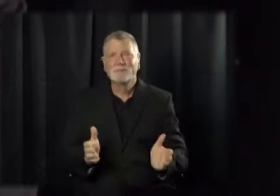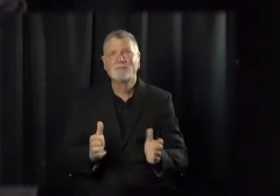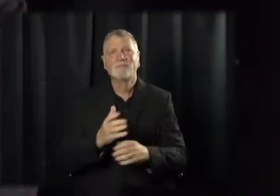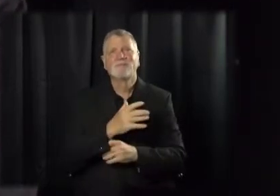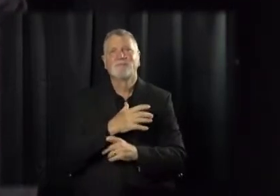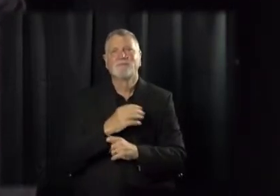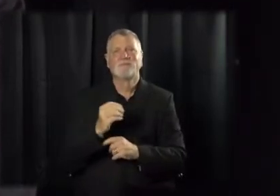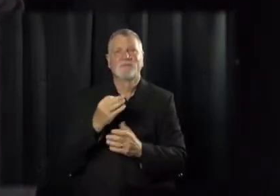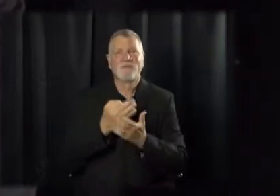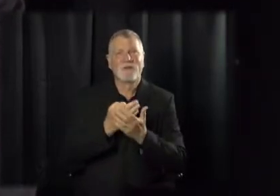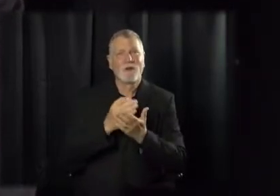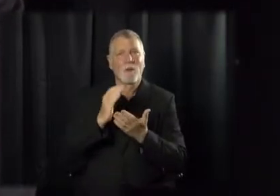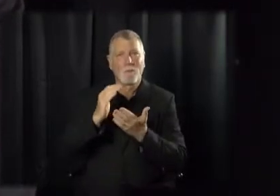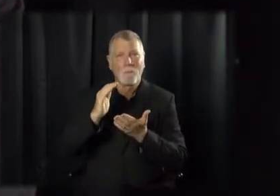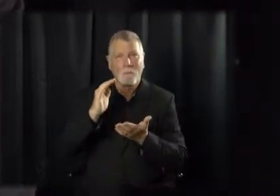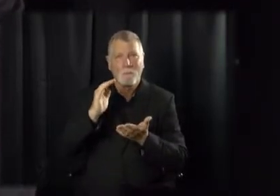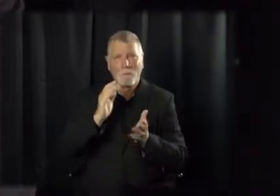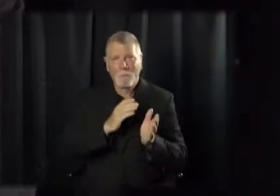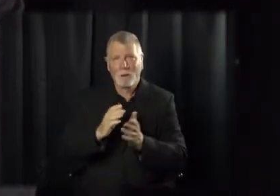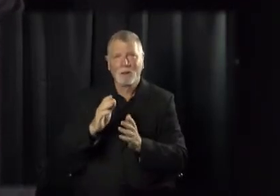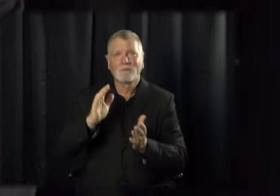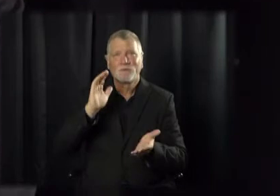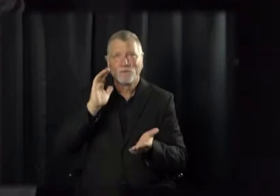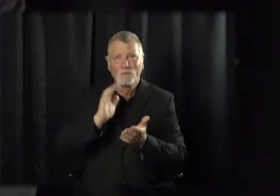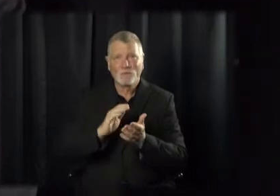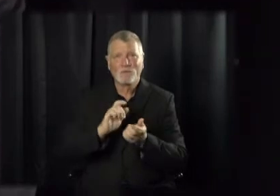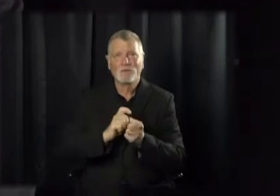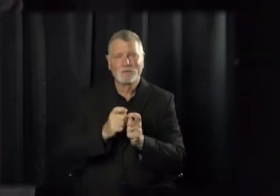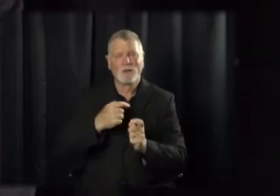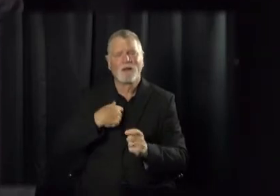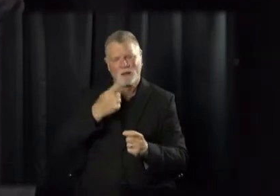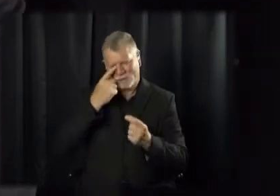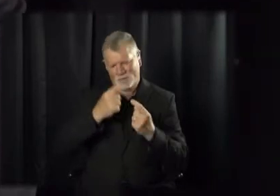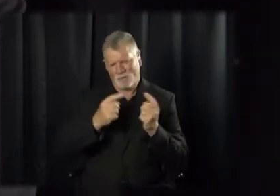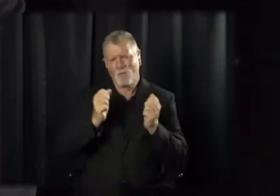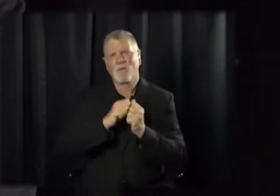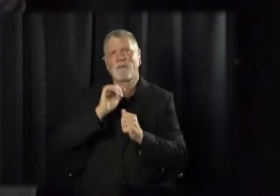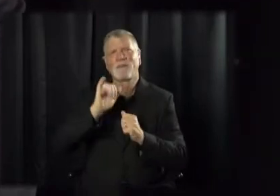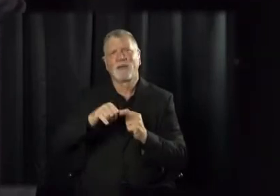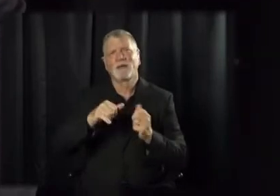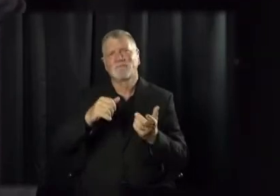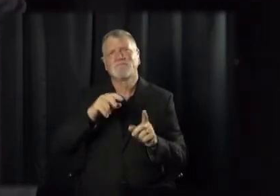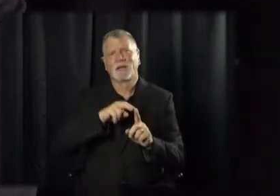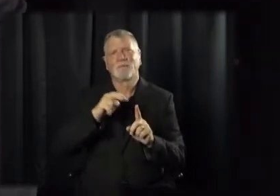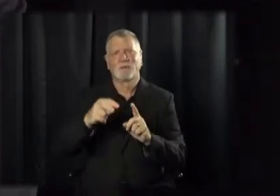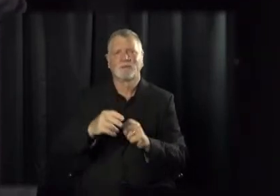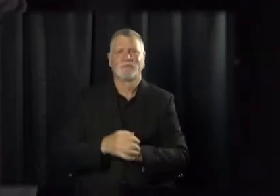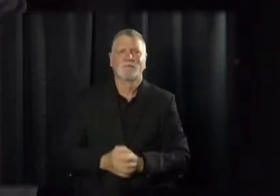again, is reducing the transfers. I disagree with that aspect of it.